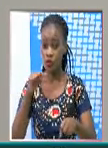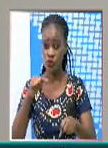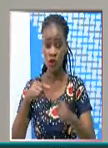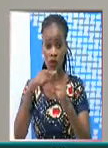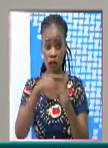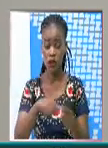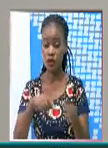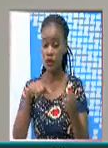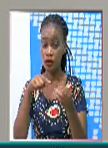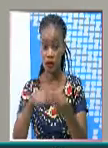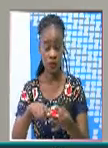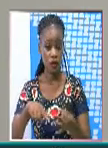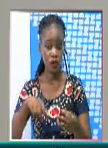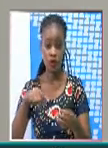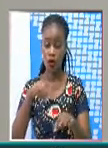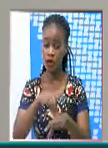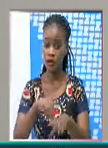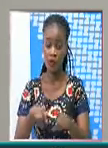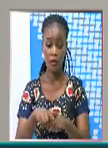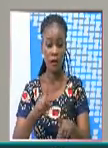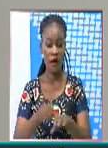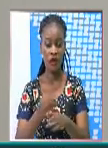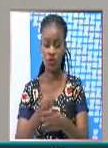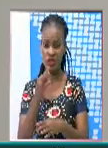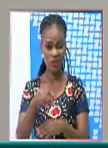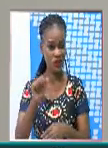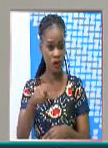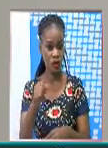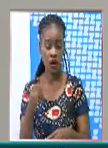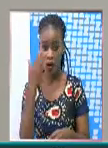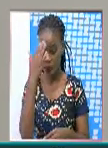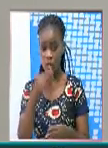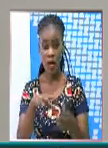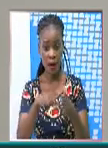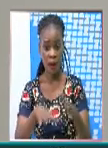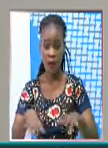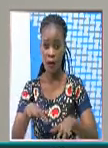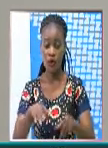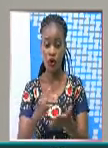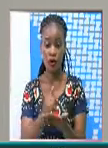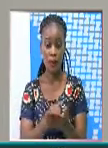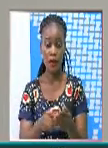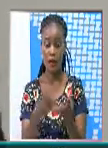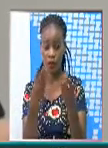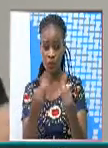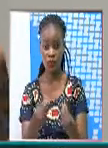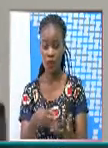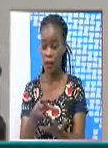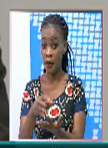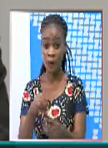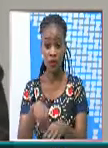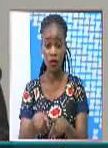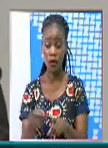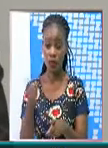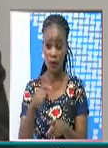2 tons, three tons today, but then next week you can't. I mean, you lose the market straight away because the consumers will say, hey, but these guys, they are